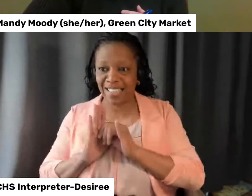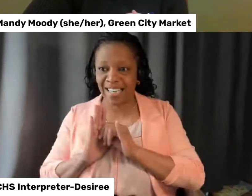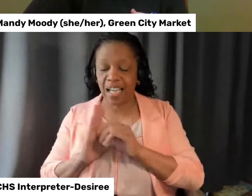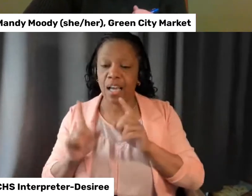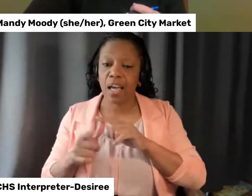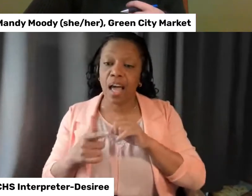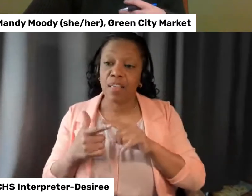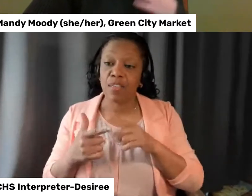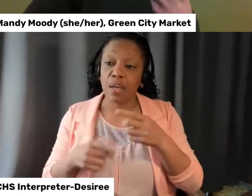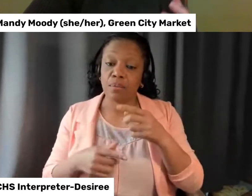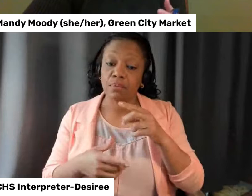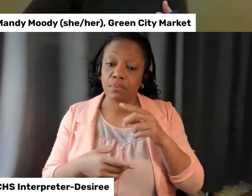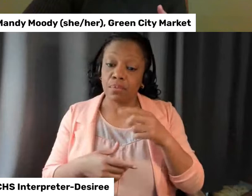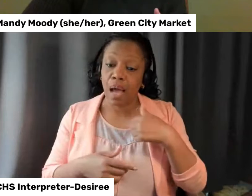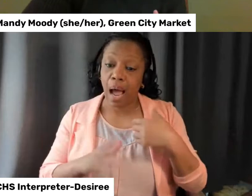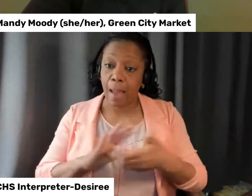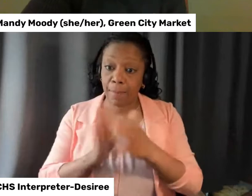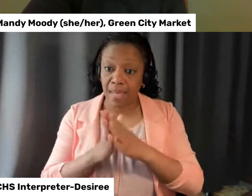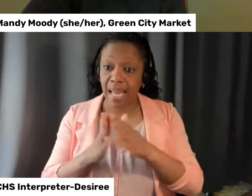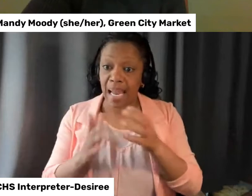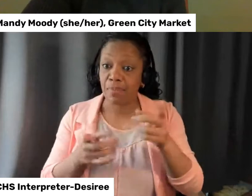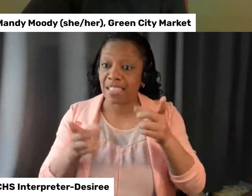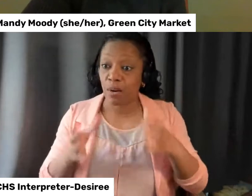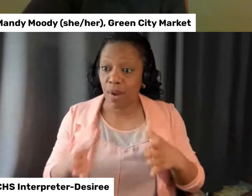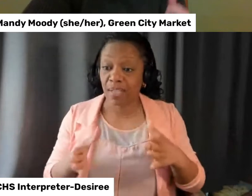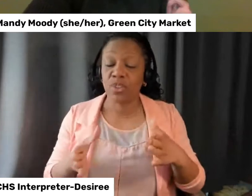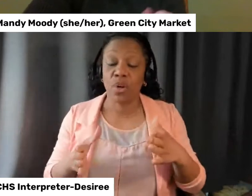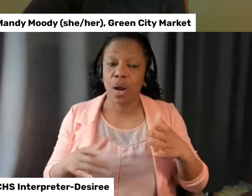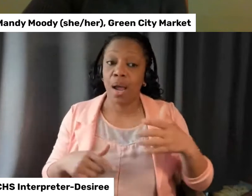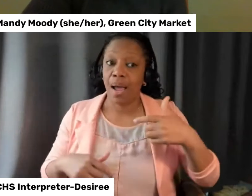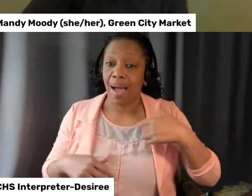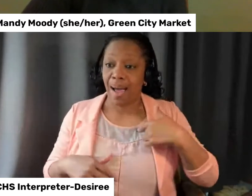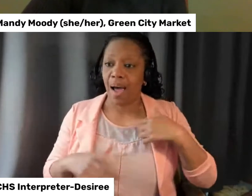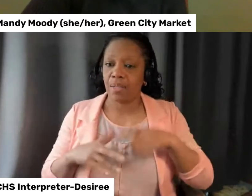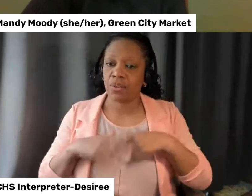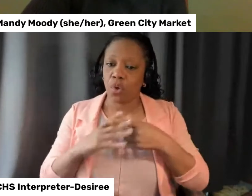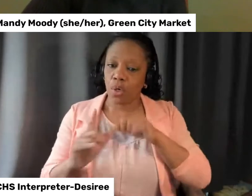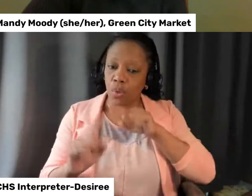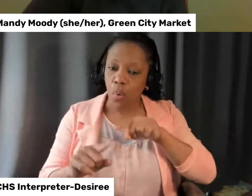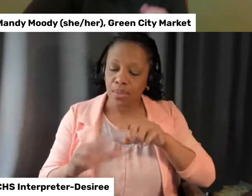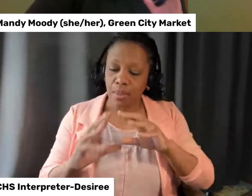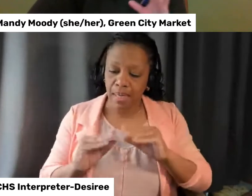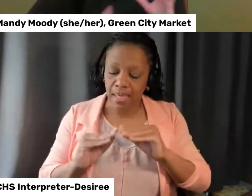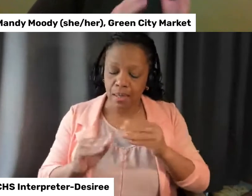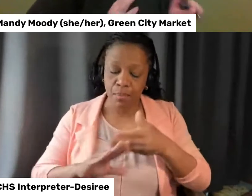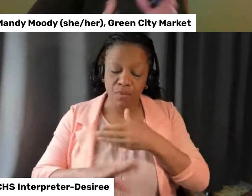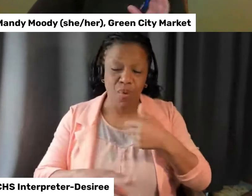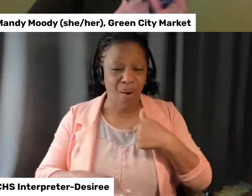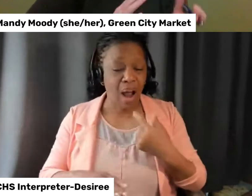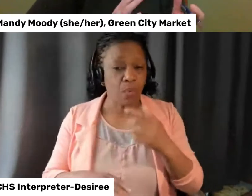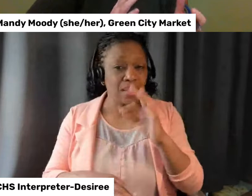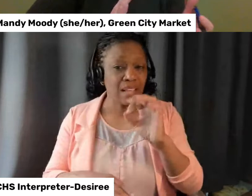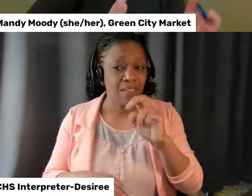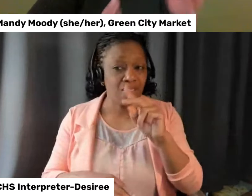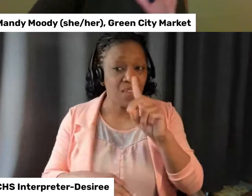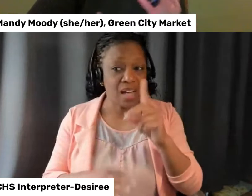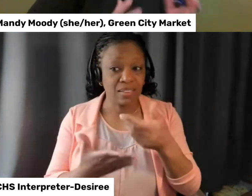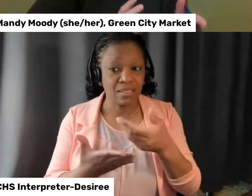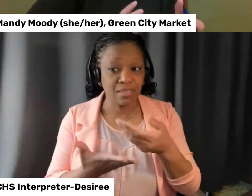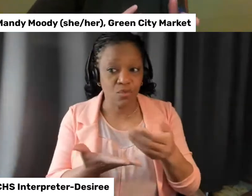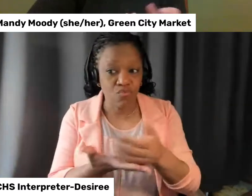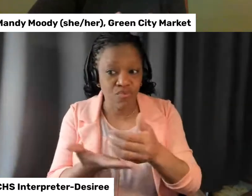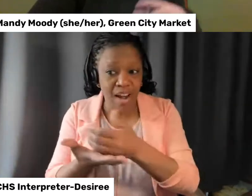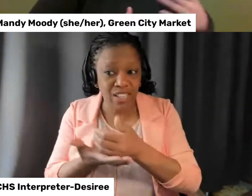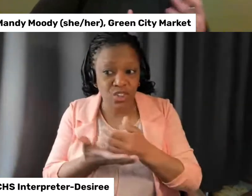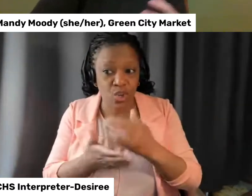City Market, I started actively attending meetings. Previously, I was in a fundraising role. So again, I knew about